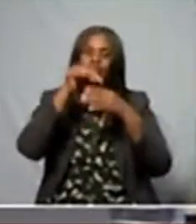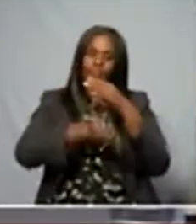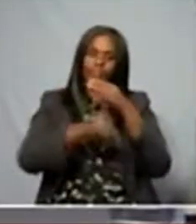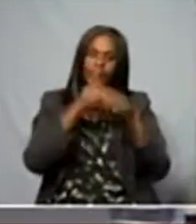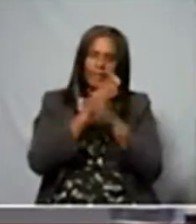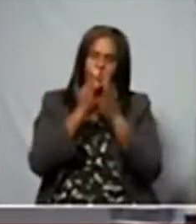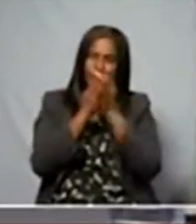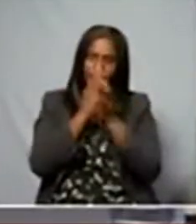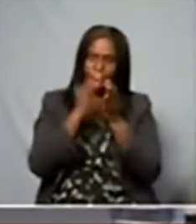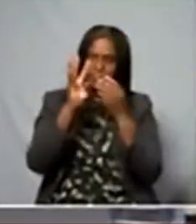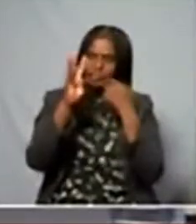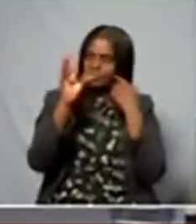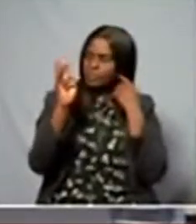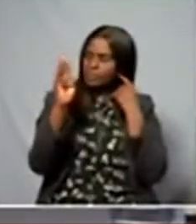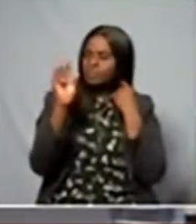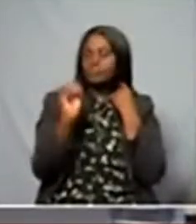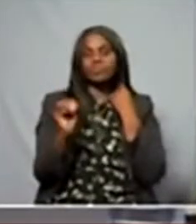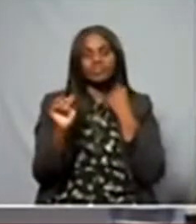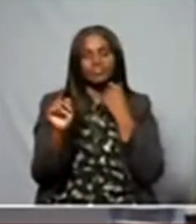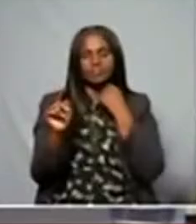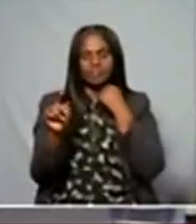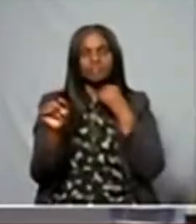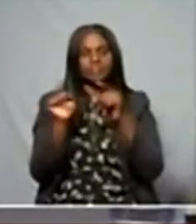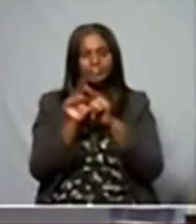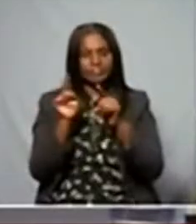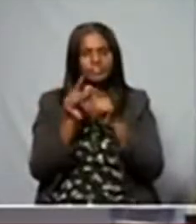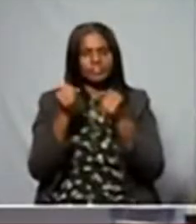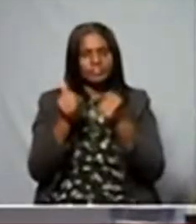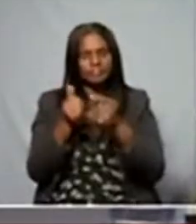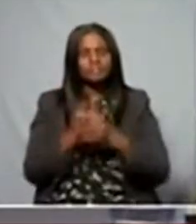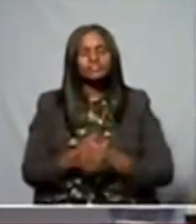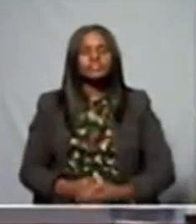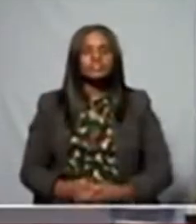is 46%, and so far